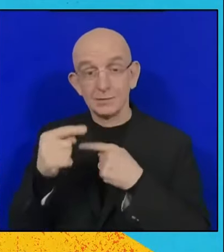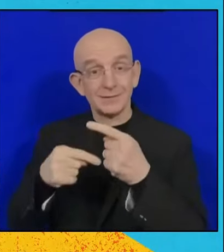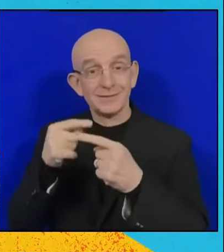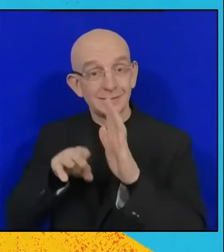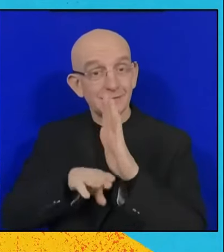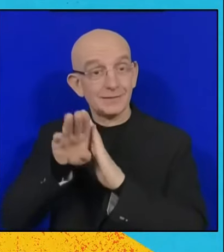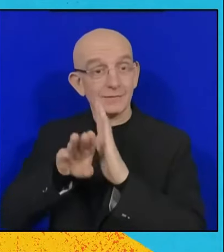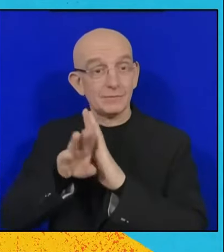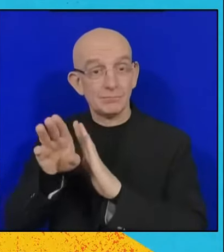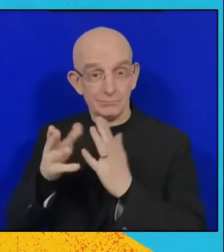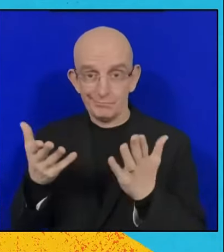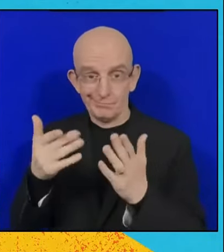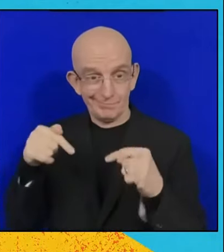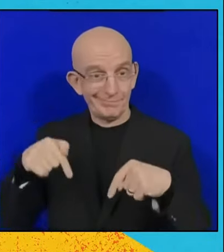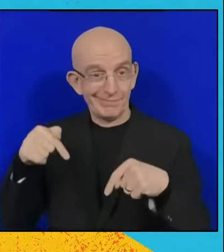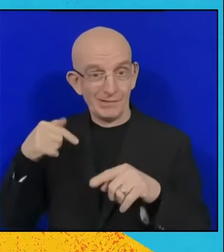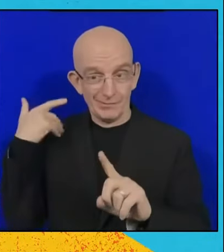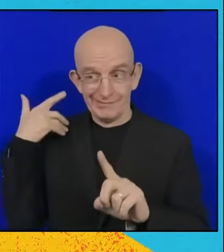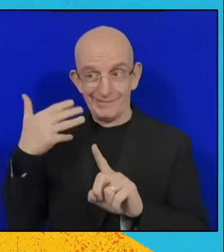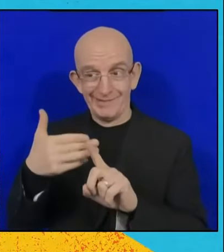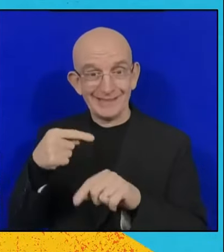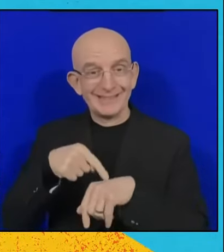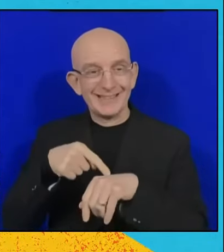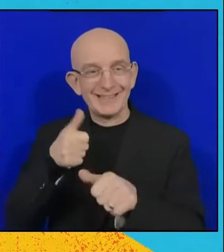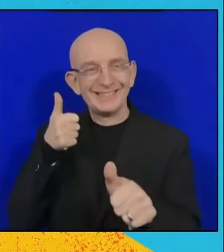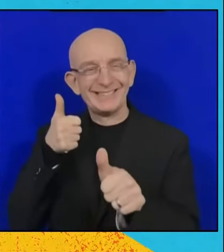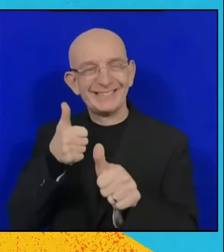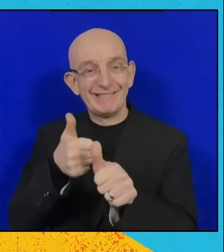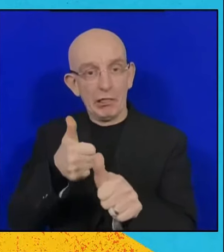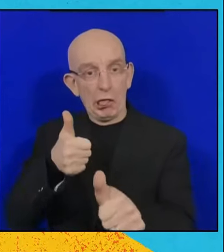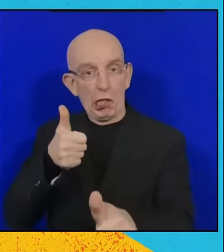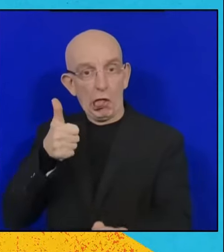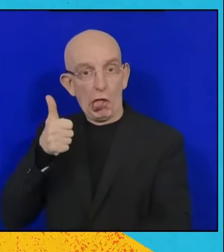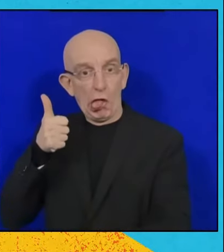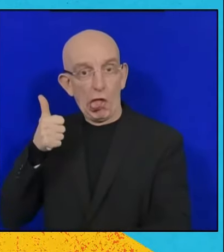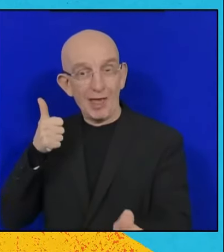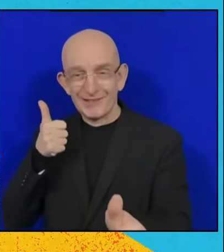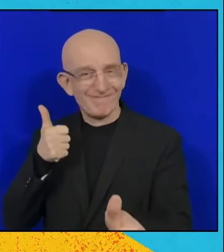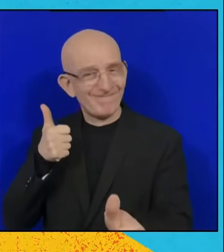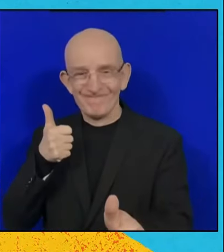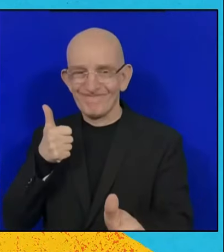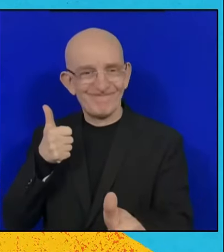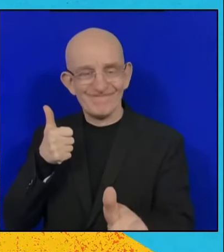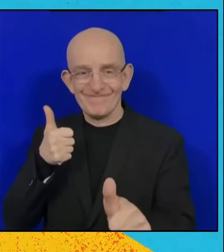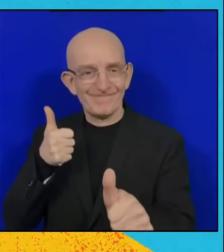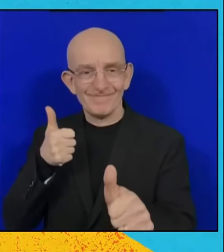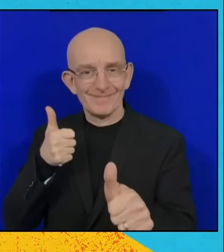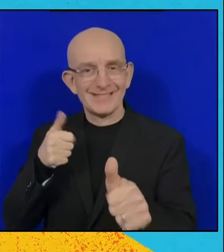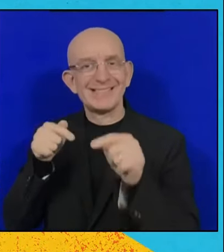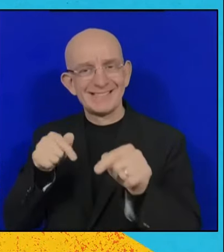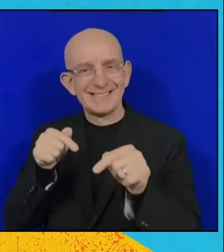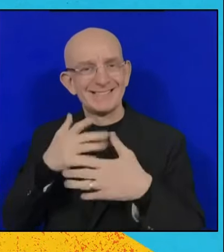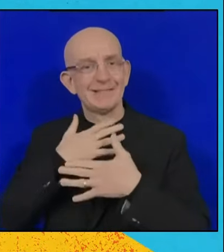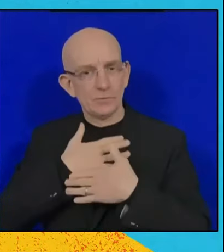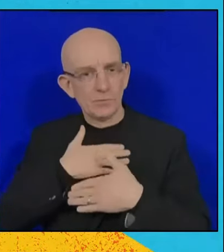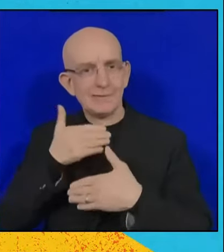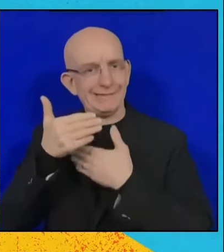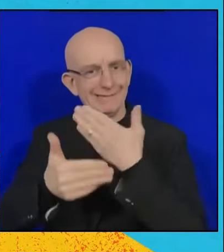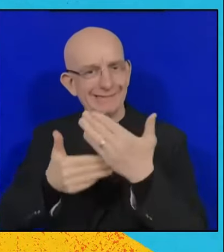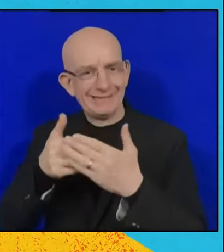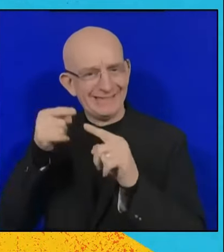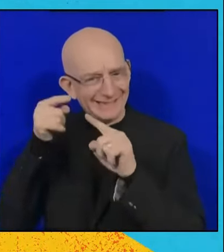solutions on several SDGs that will be under review of our high-level political forum in July, as we